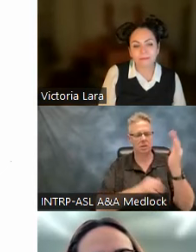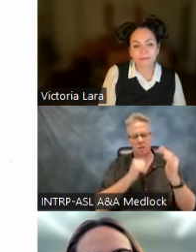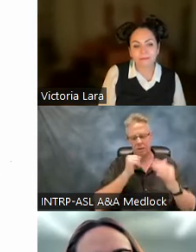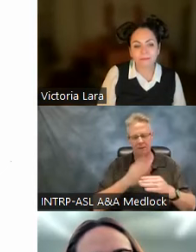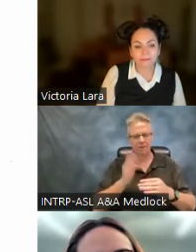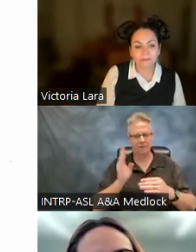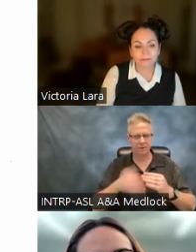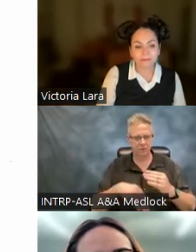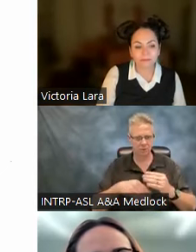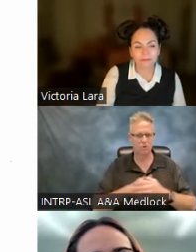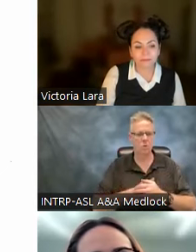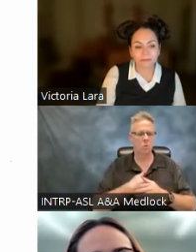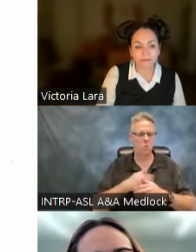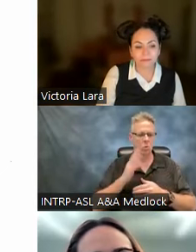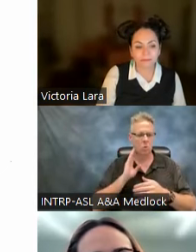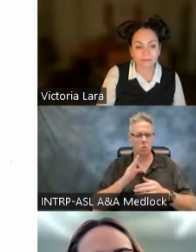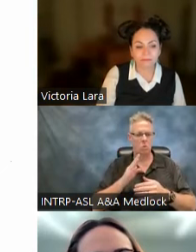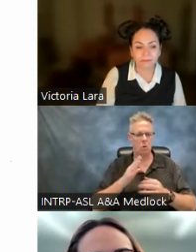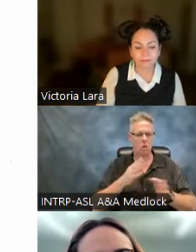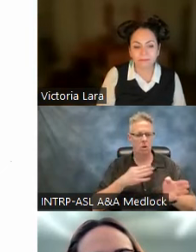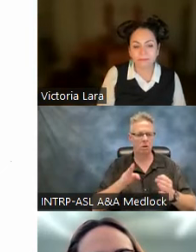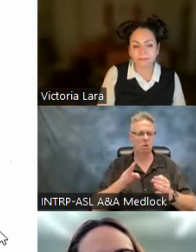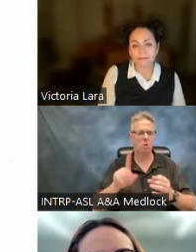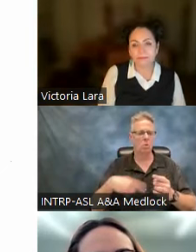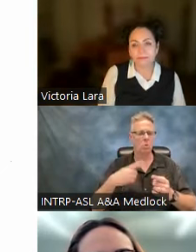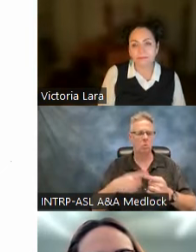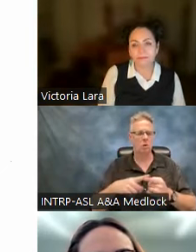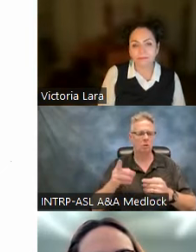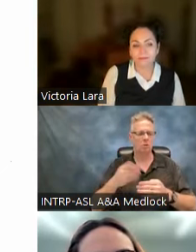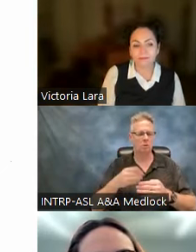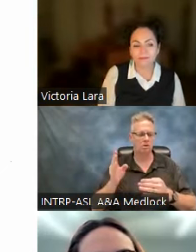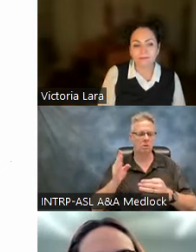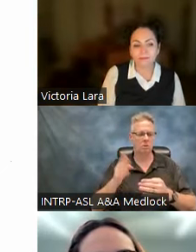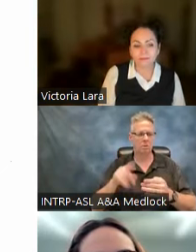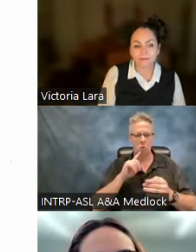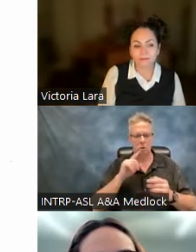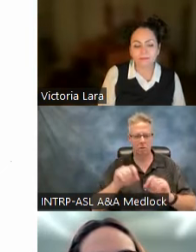and we will allude to those when the document is completely sent out.